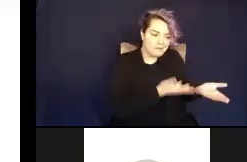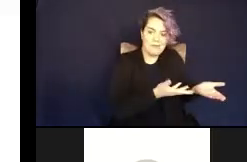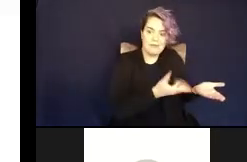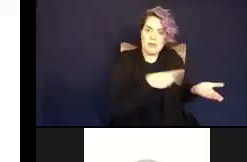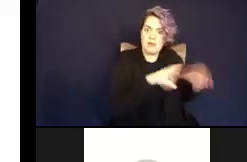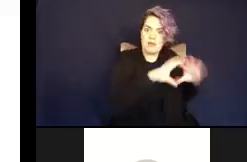really